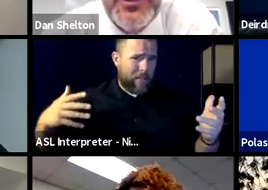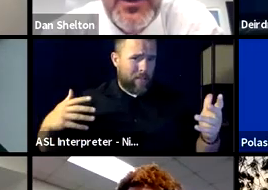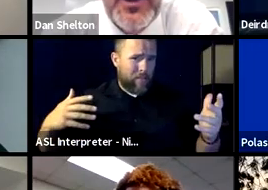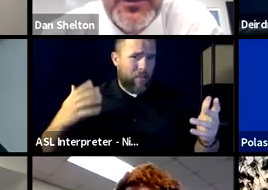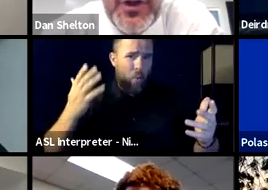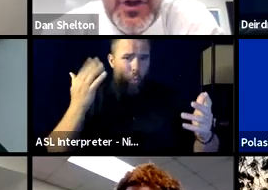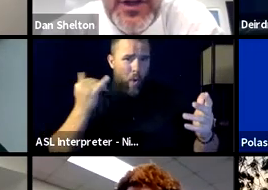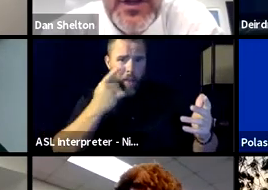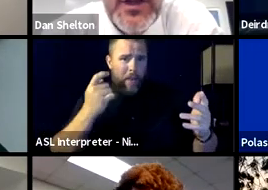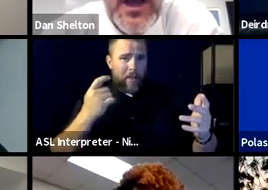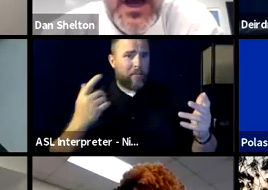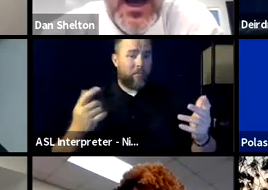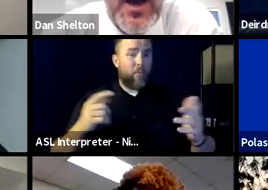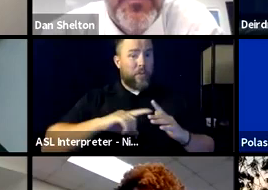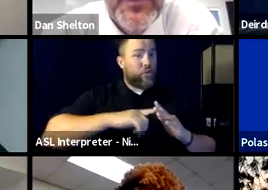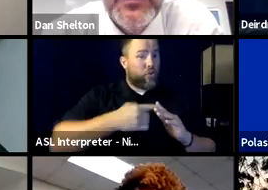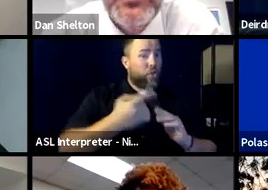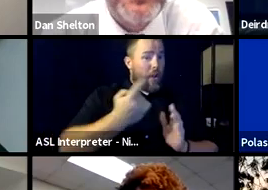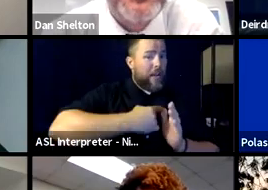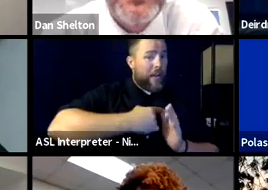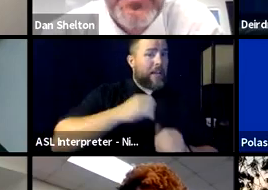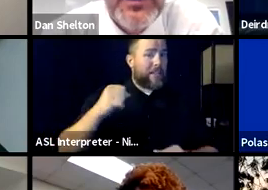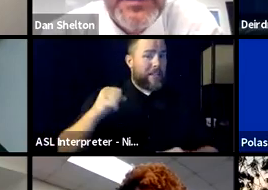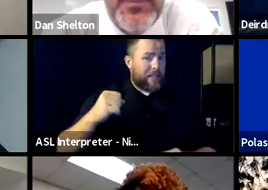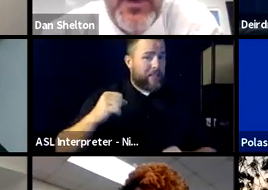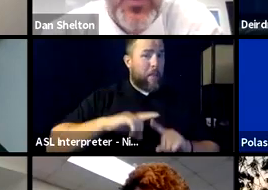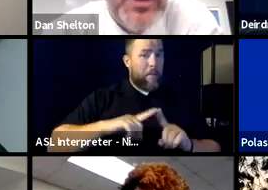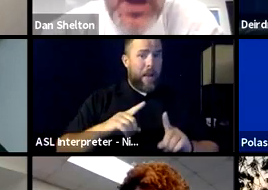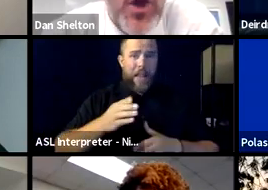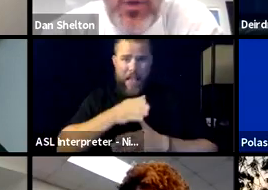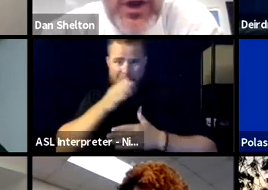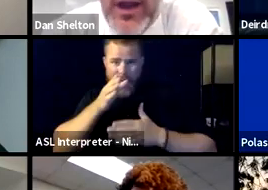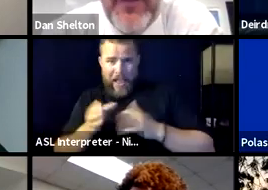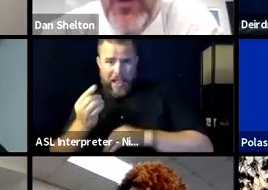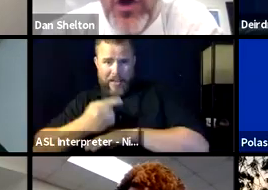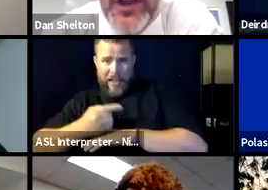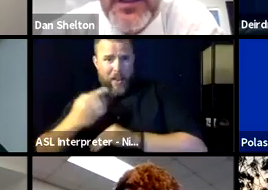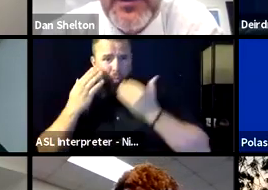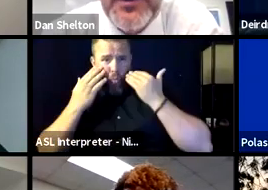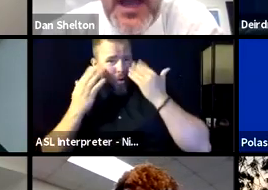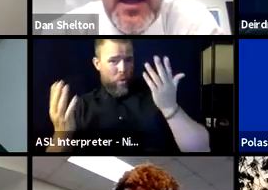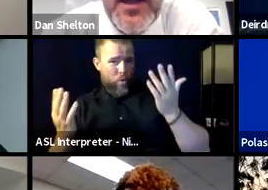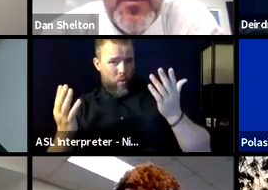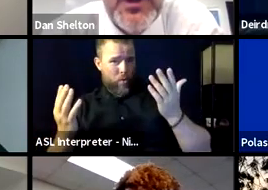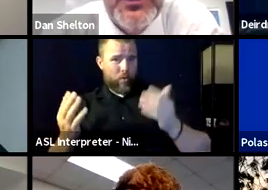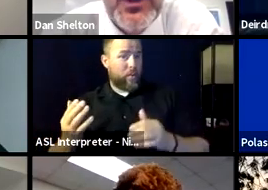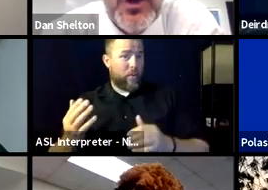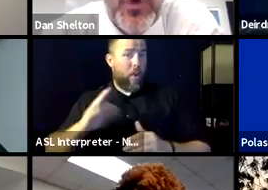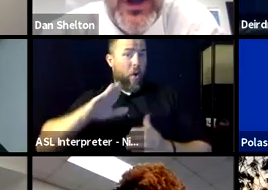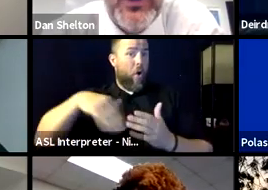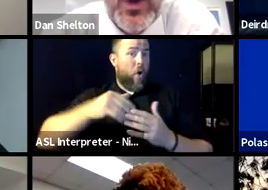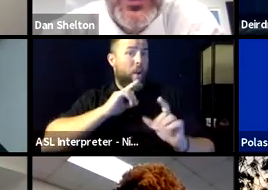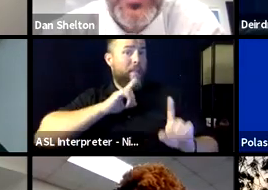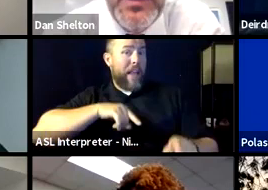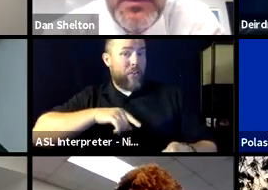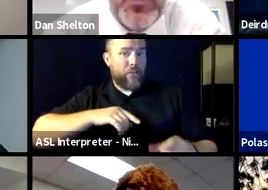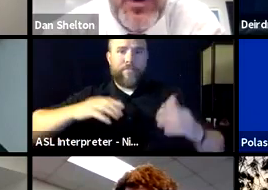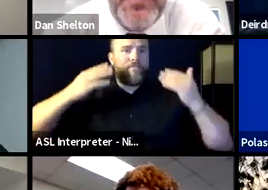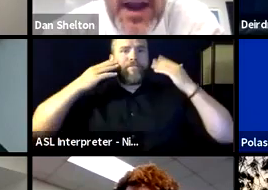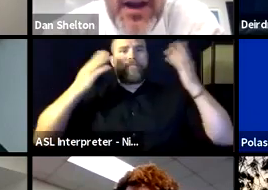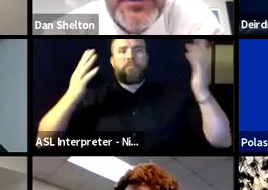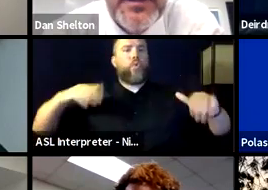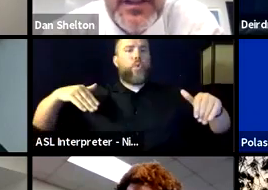adjust as the year goes on. So that's a simple example of, we know we don't have all the answers yet, but to your point, we're gonna